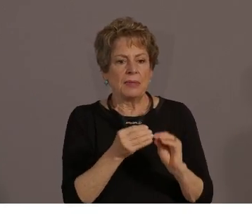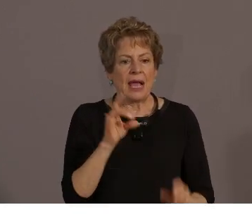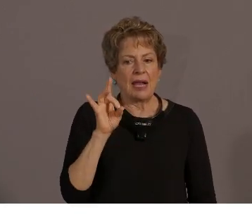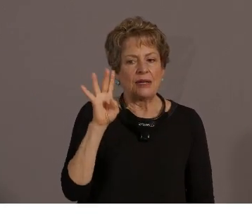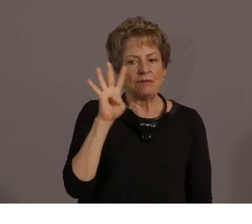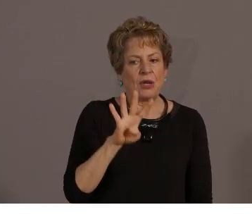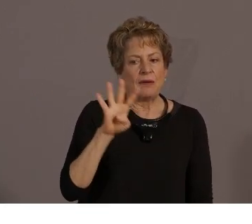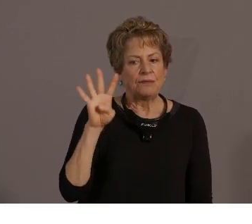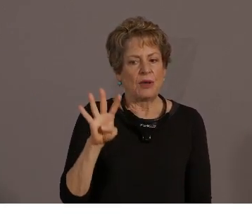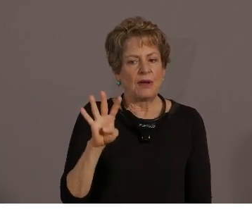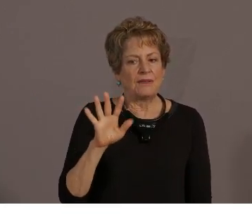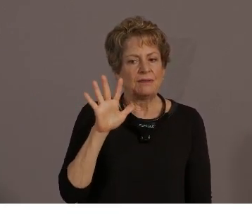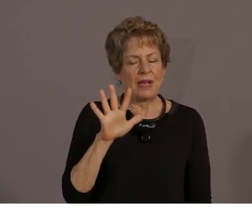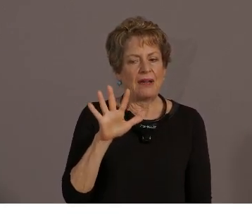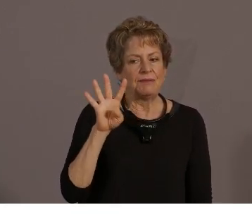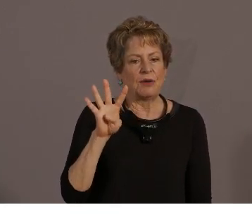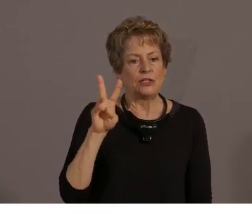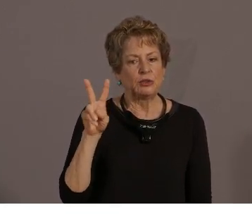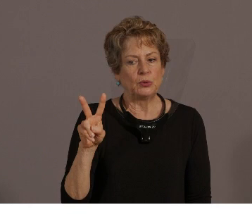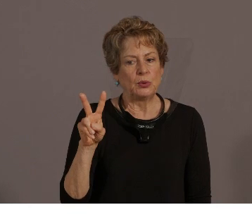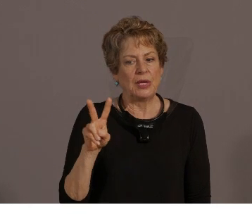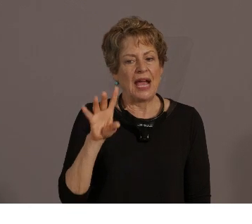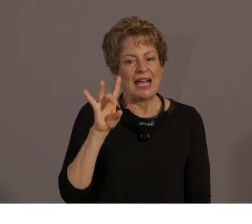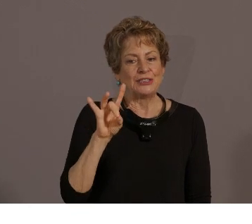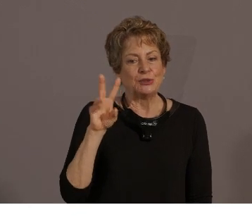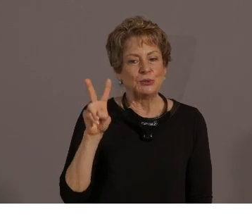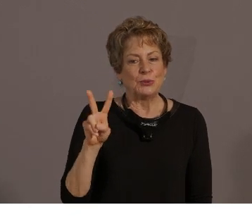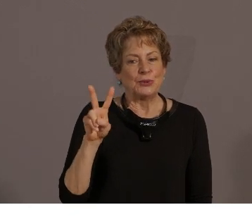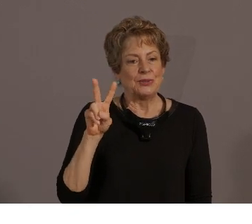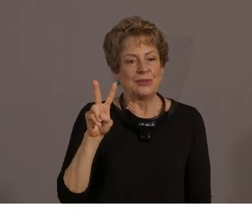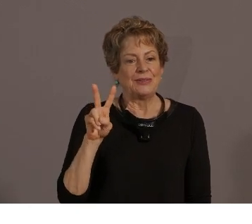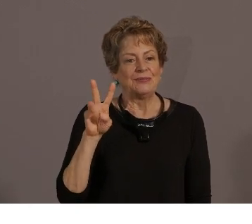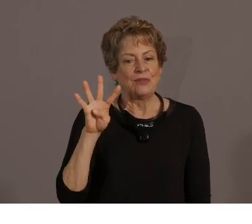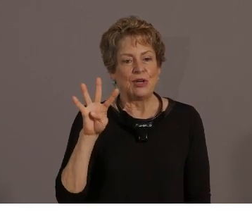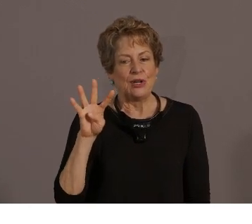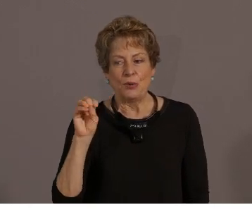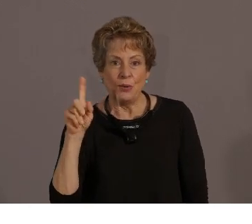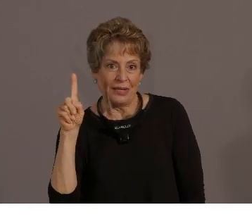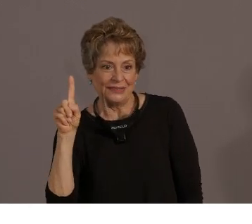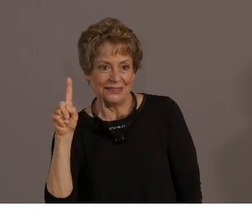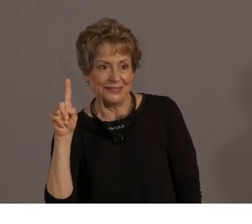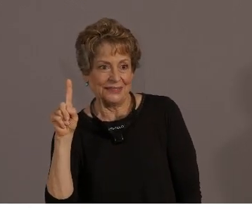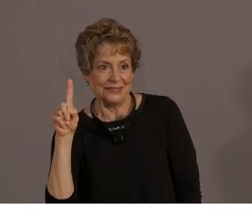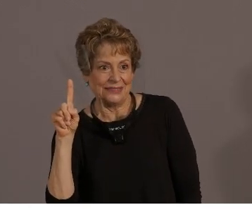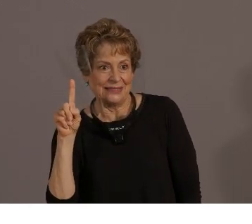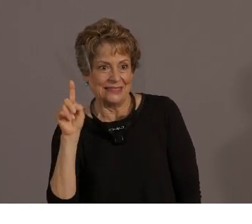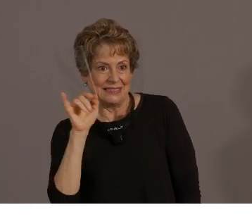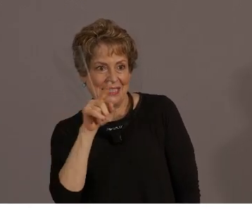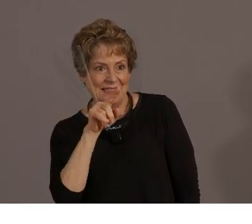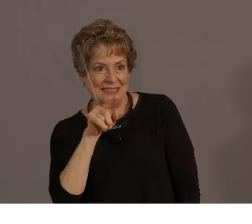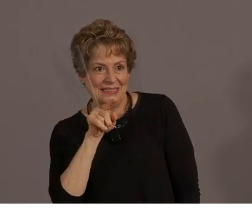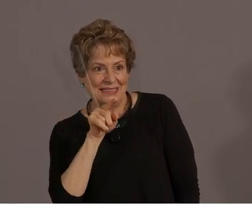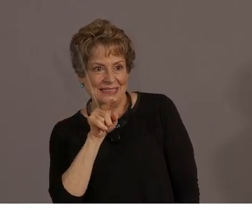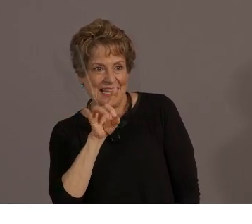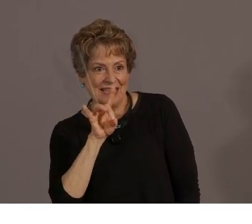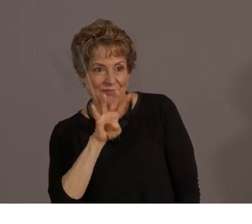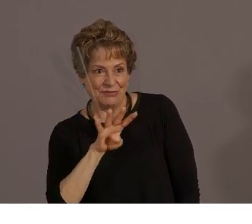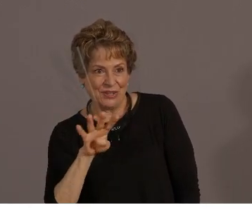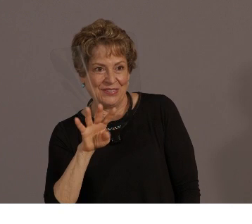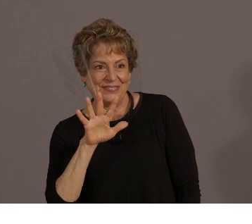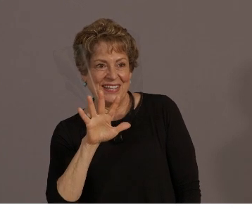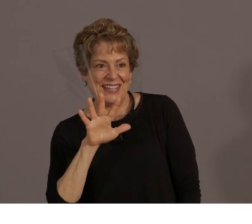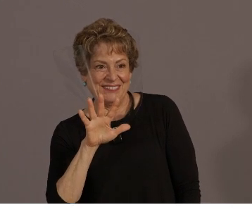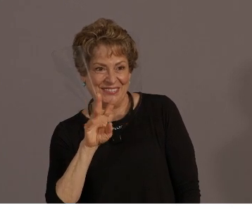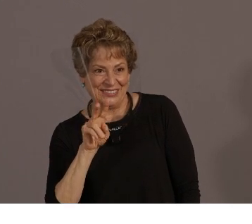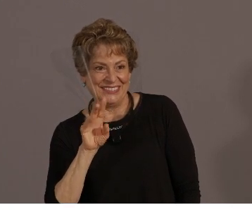844-542-8201 to be connected with a live person who can assist with scheduling. One of the things that we would recommend if you are actively looking for